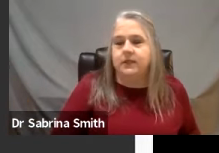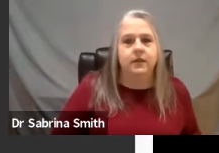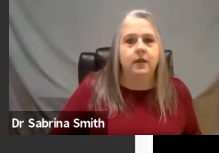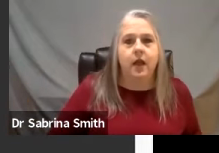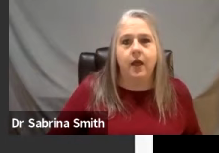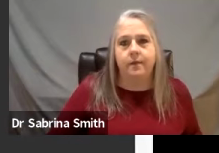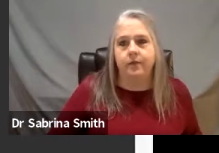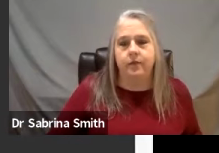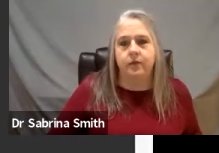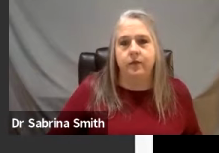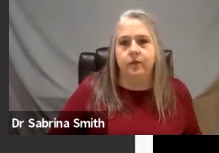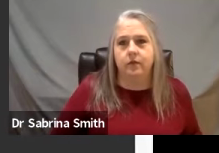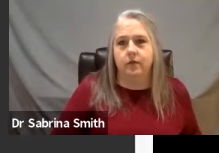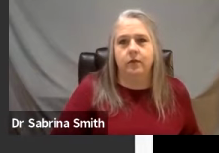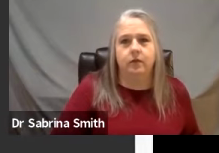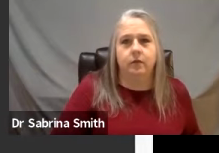but